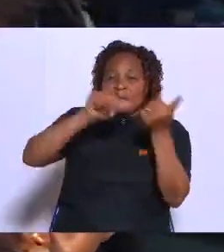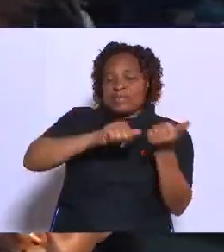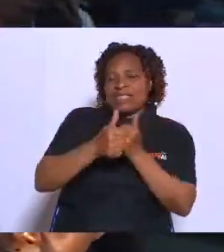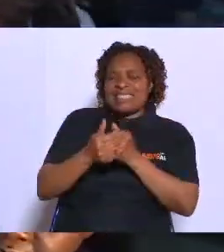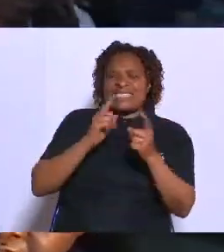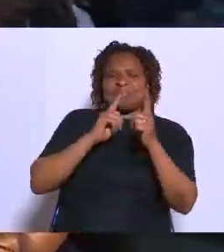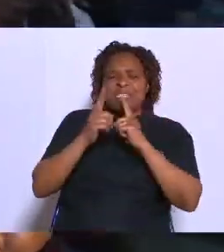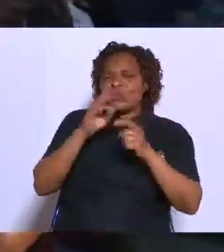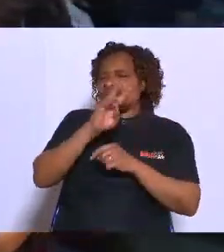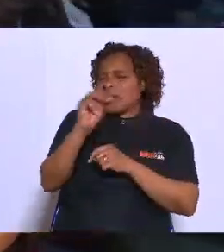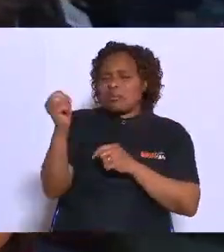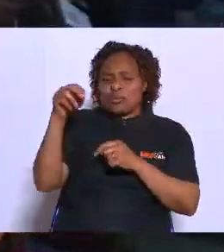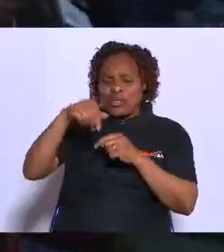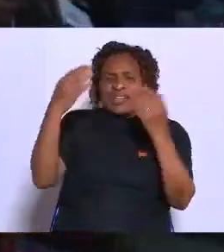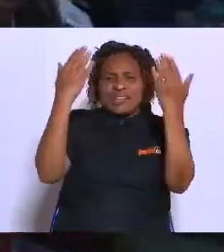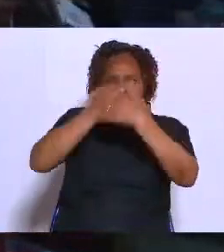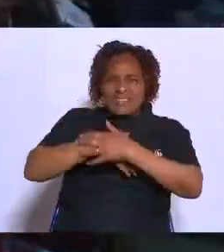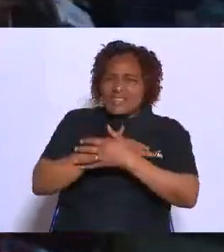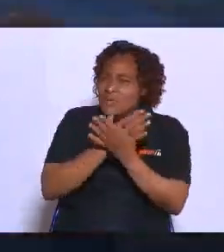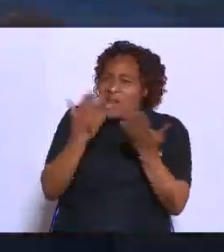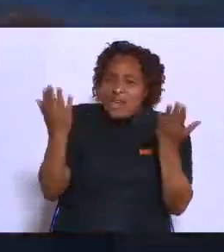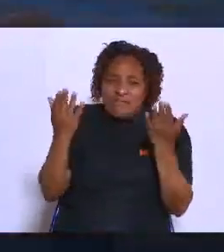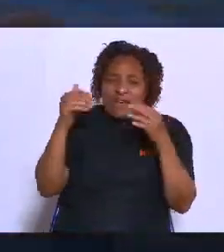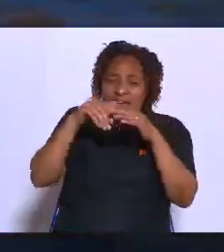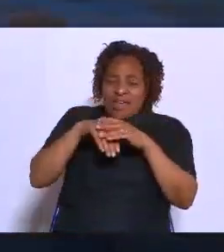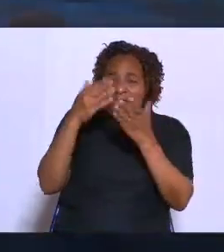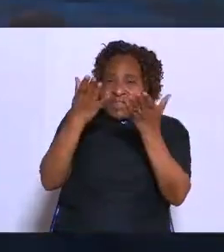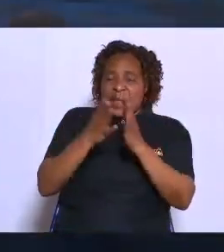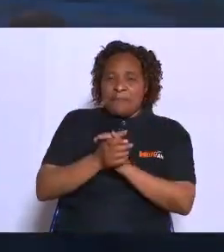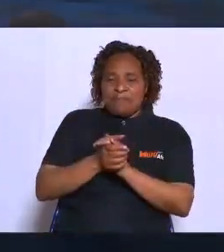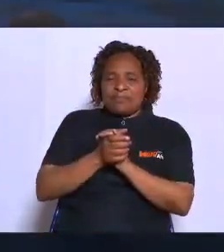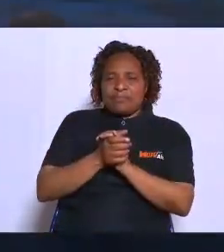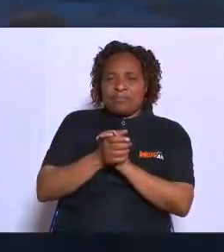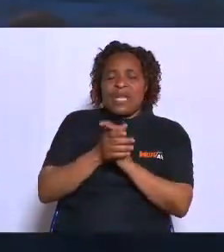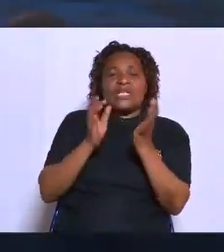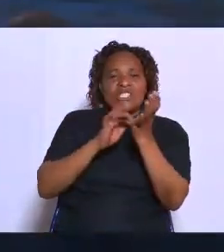speak to them tonight wherever you are come to the screen yes